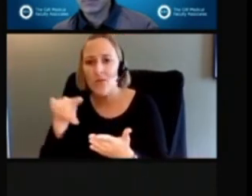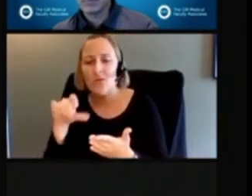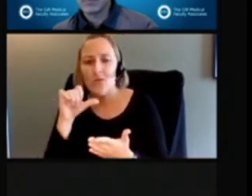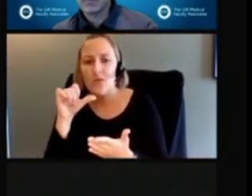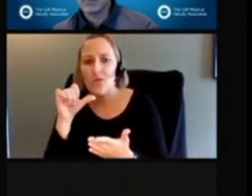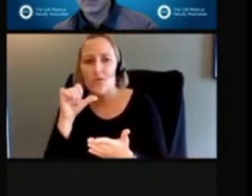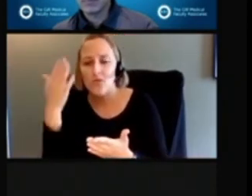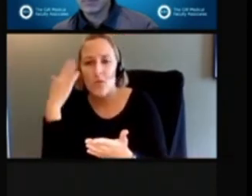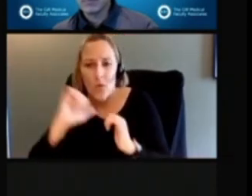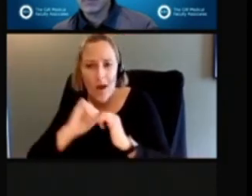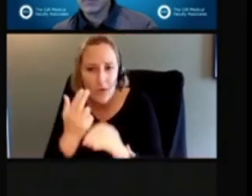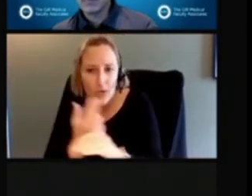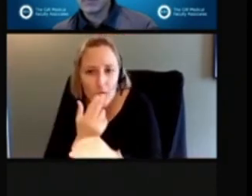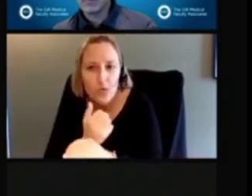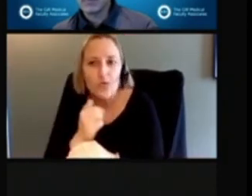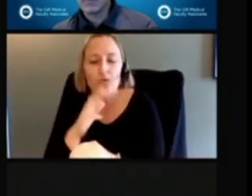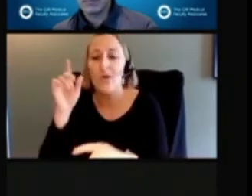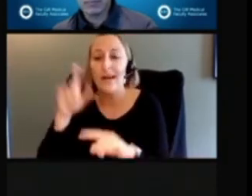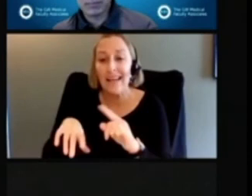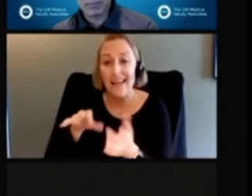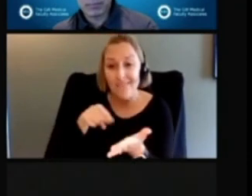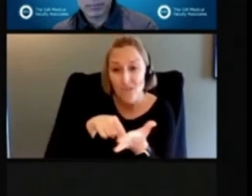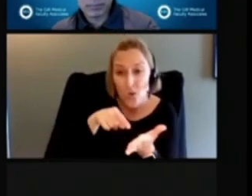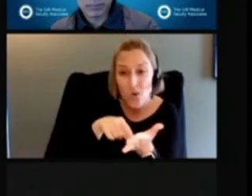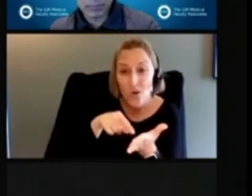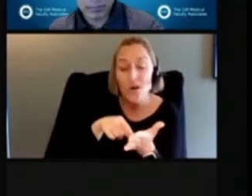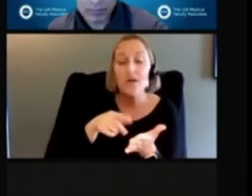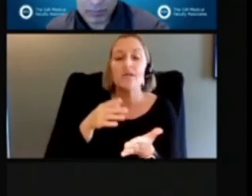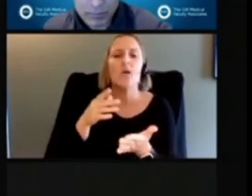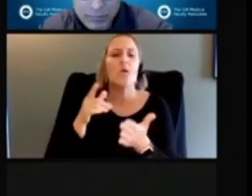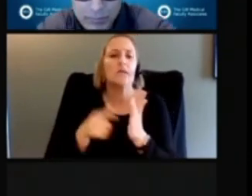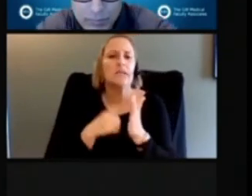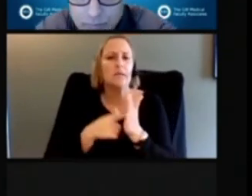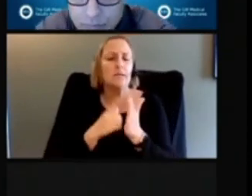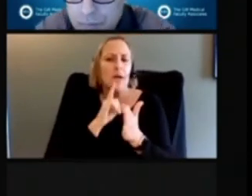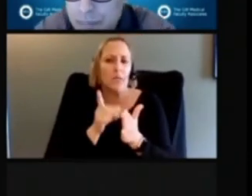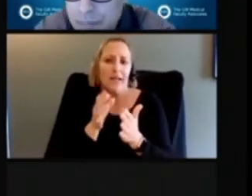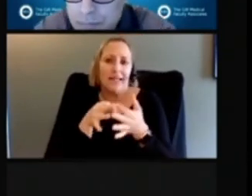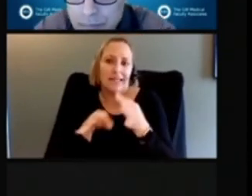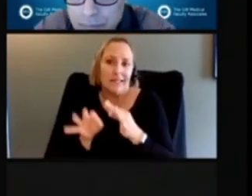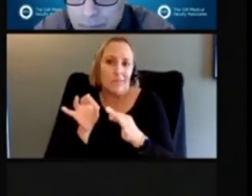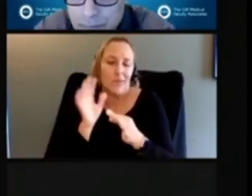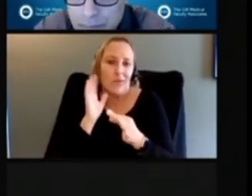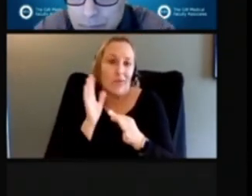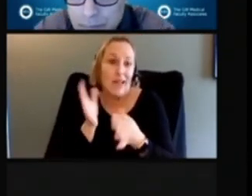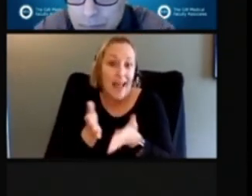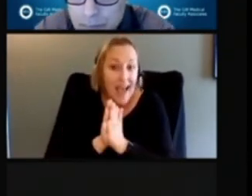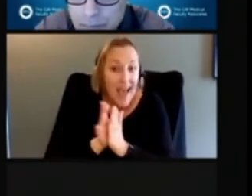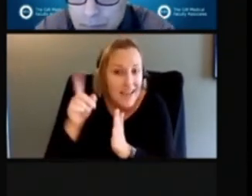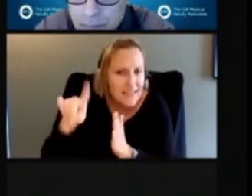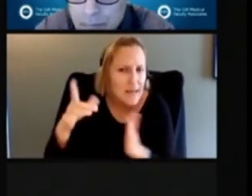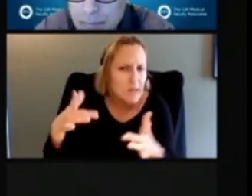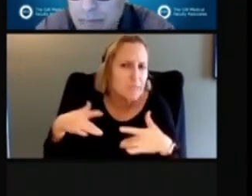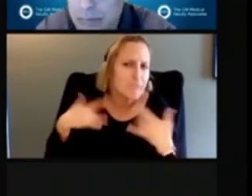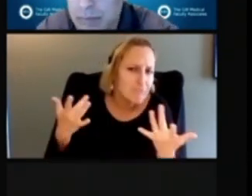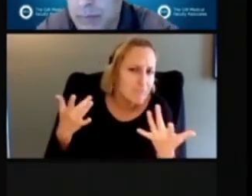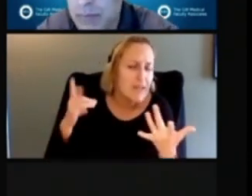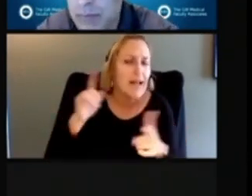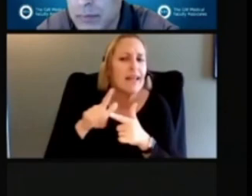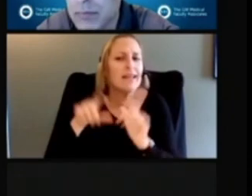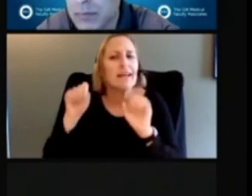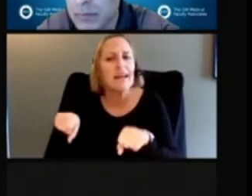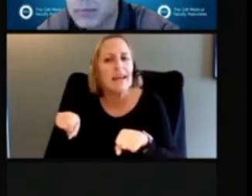right? So, sometimes it's as simple as asking to be able to better address and come up